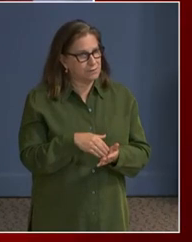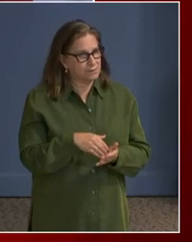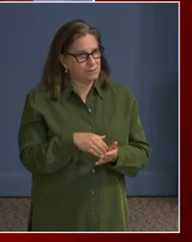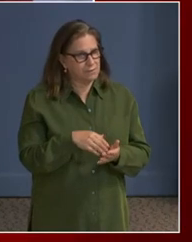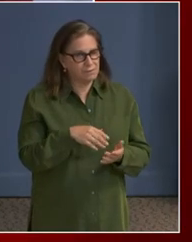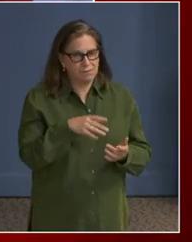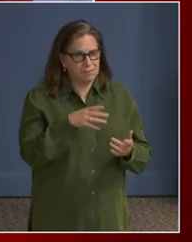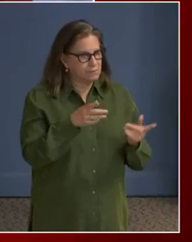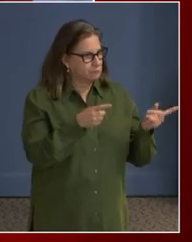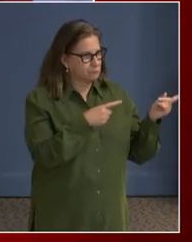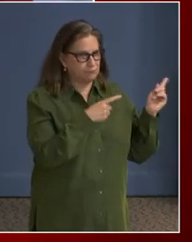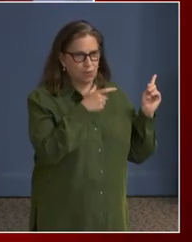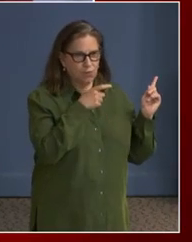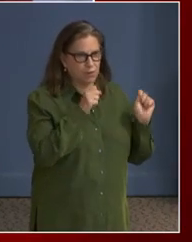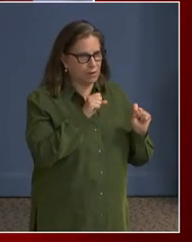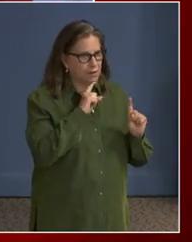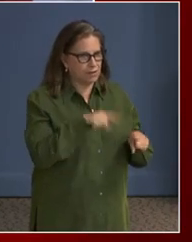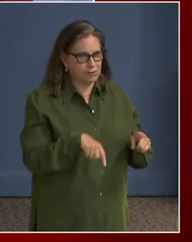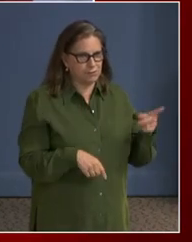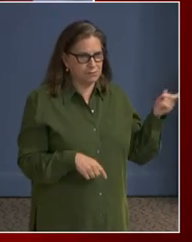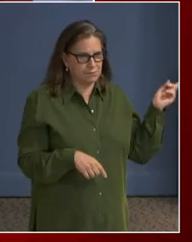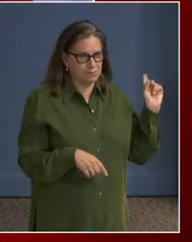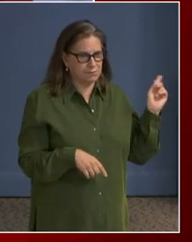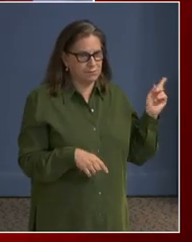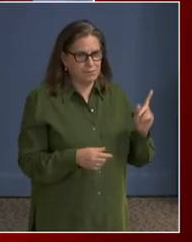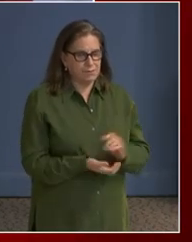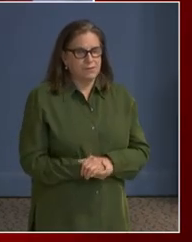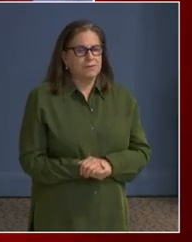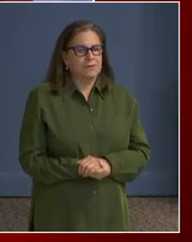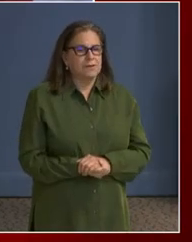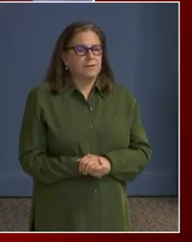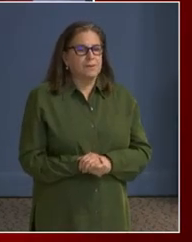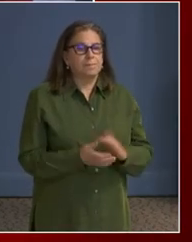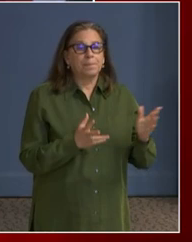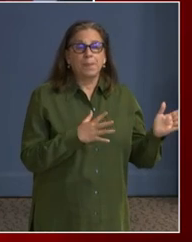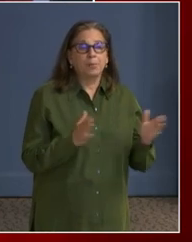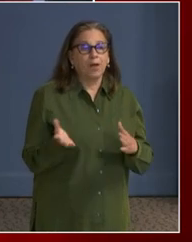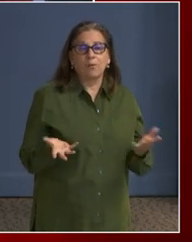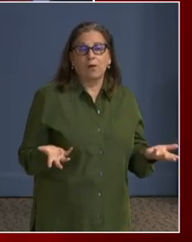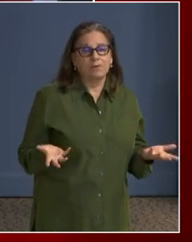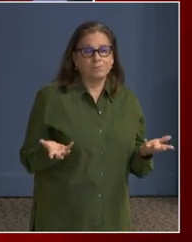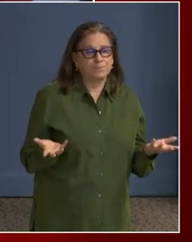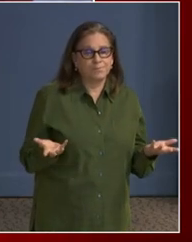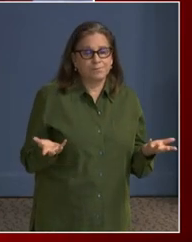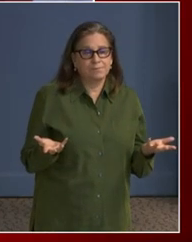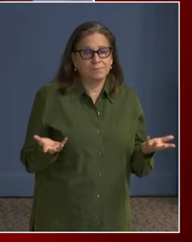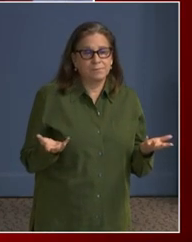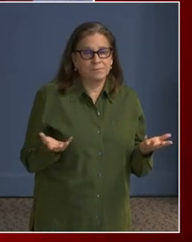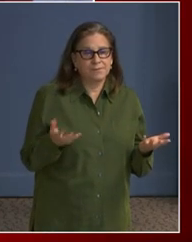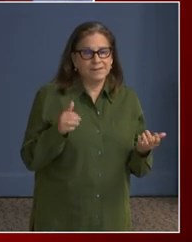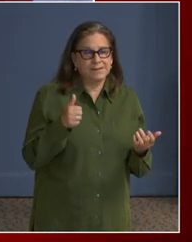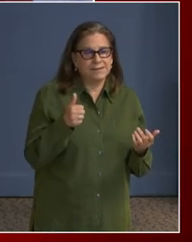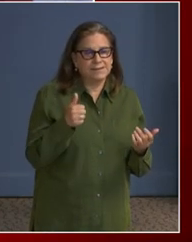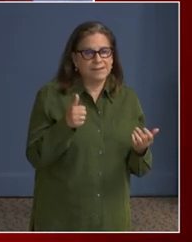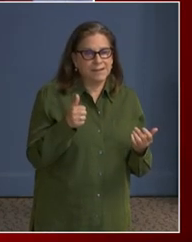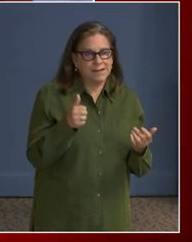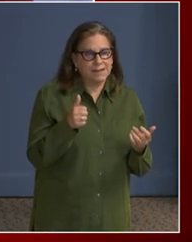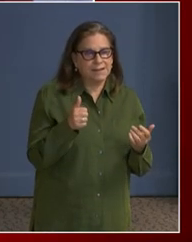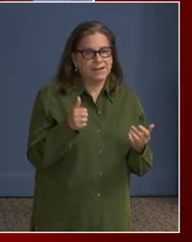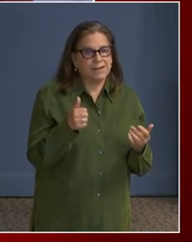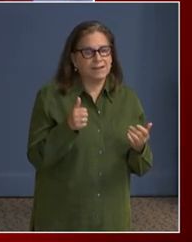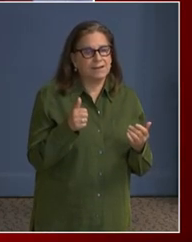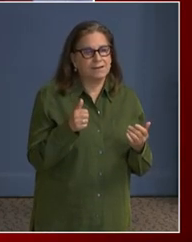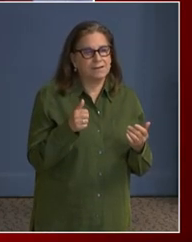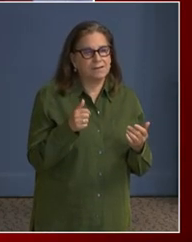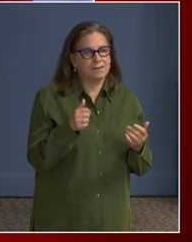Do you have that, Chris? I think that the plan is that we had 10 very small number